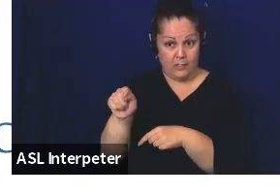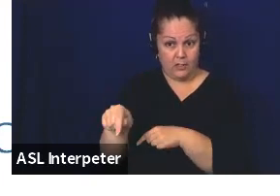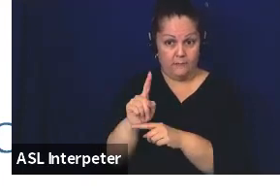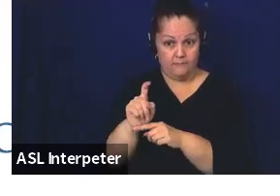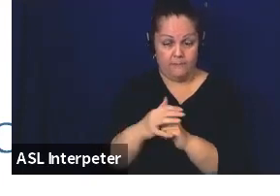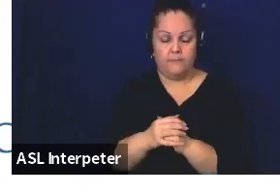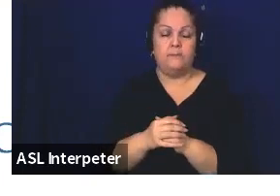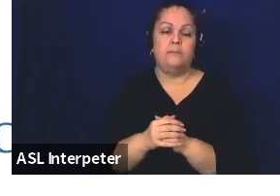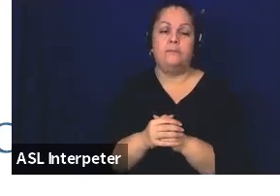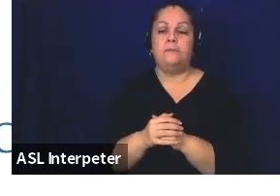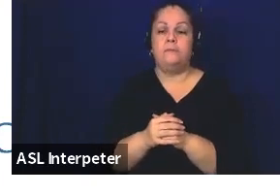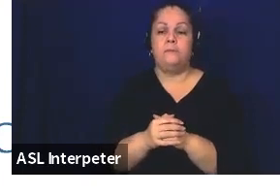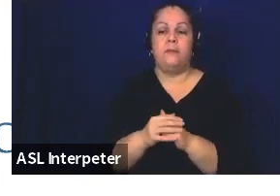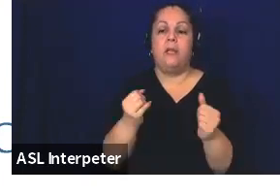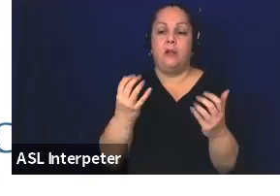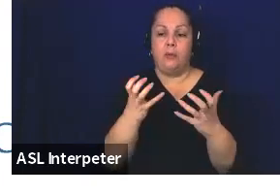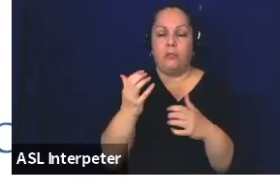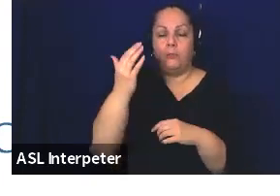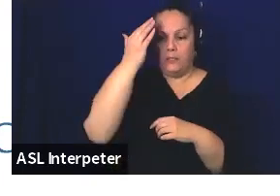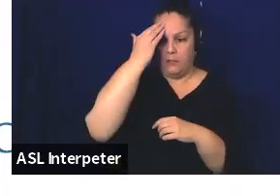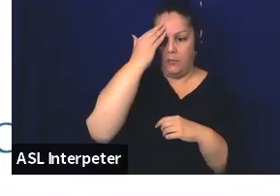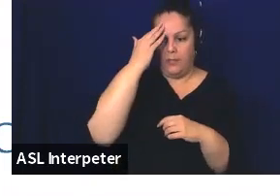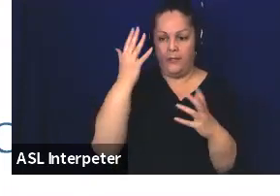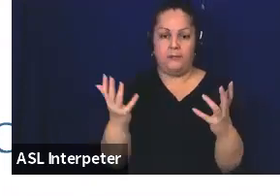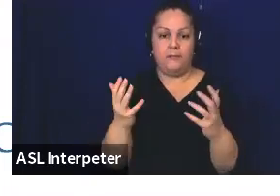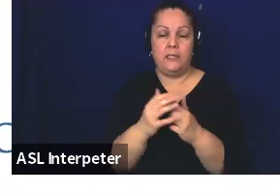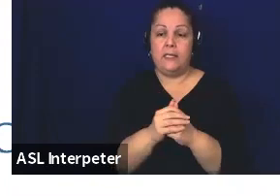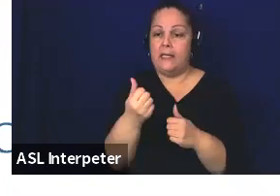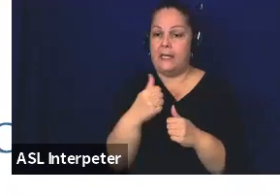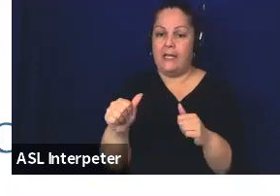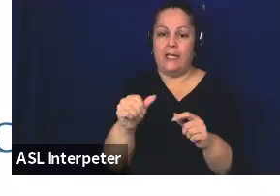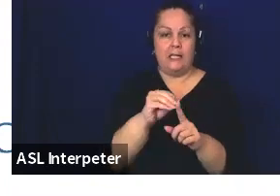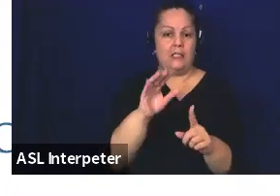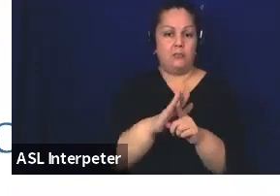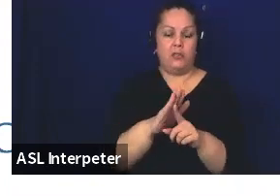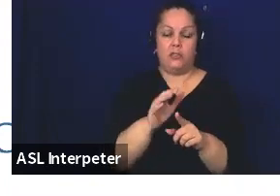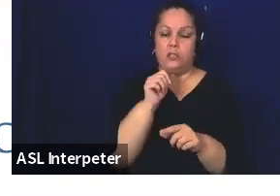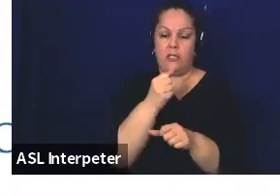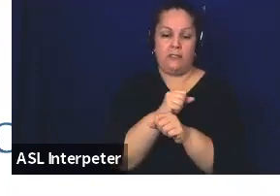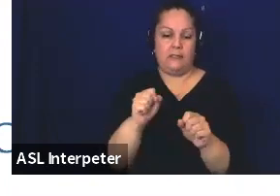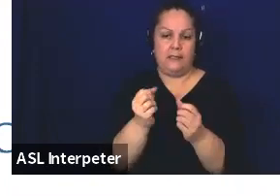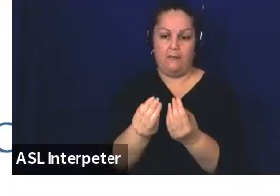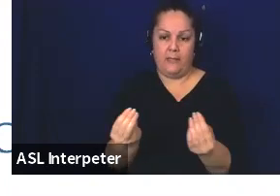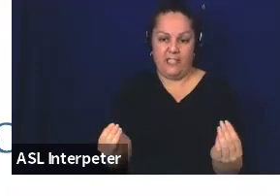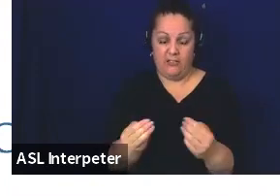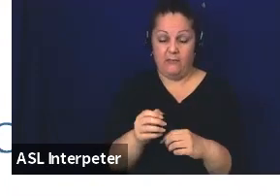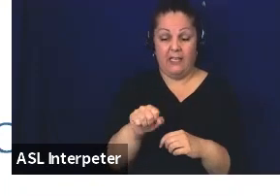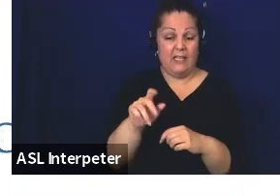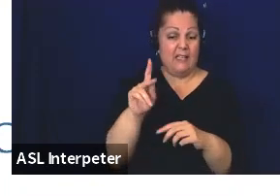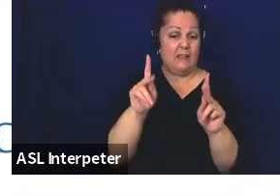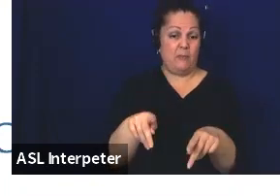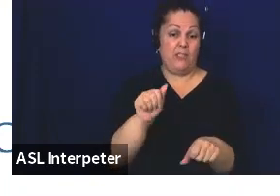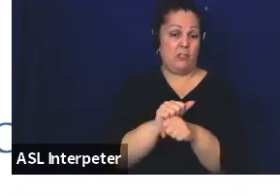And lastly, we want to be aware of any exposure to unsafe materials. And so if the individual is